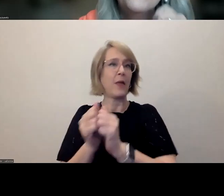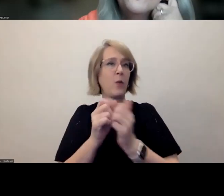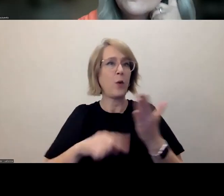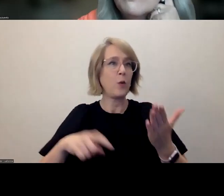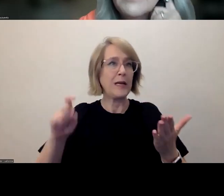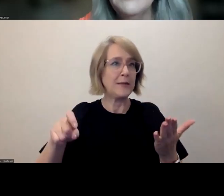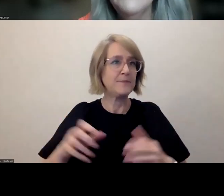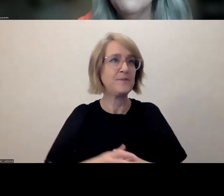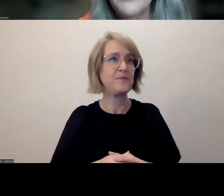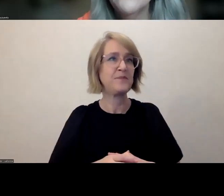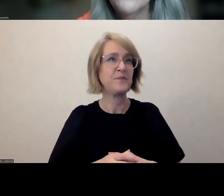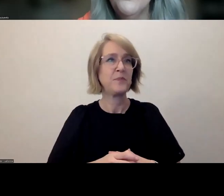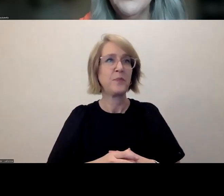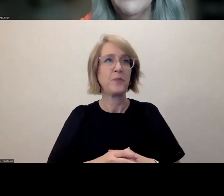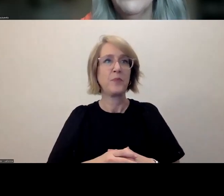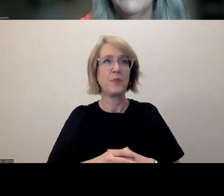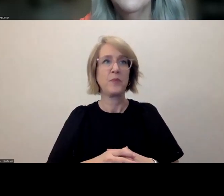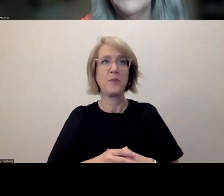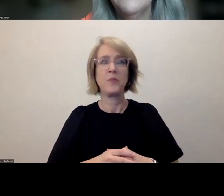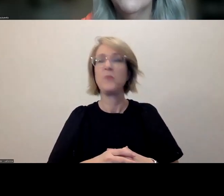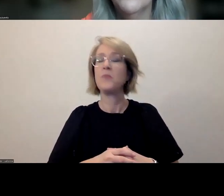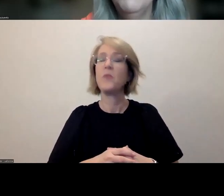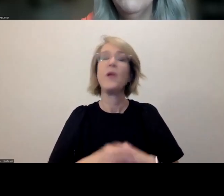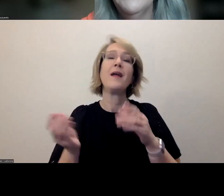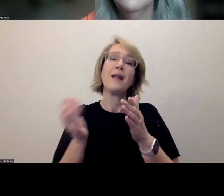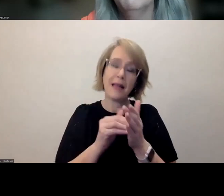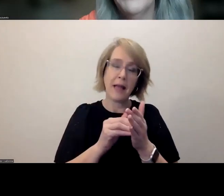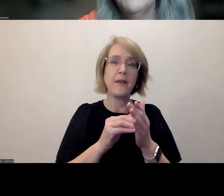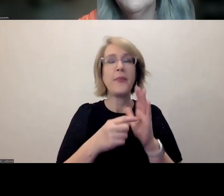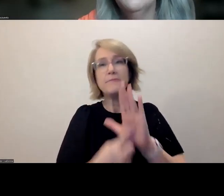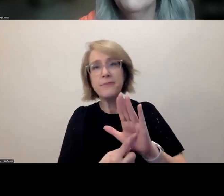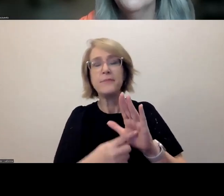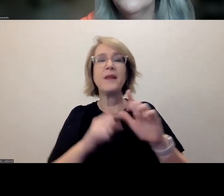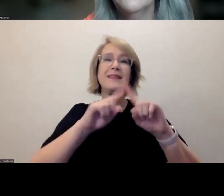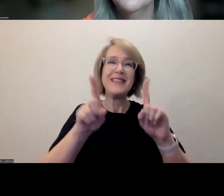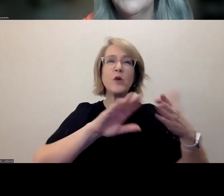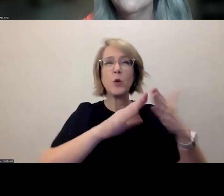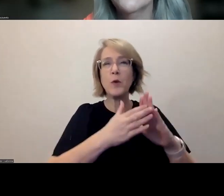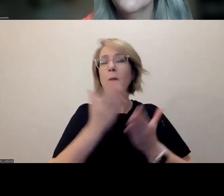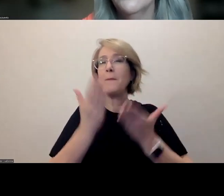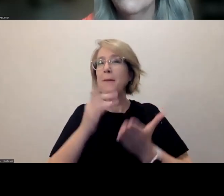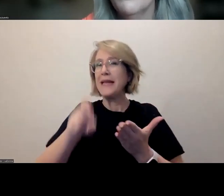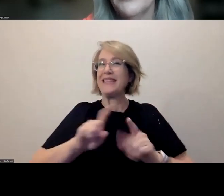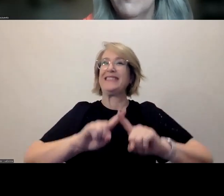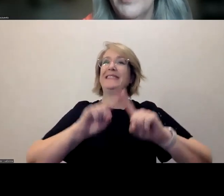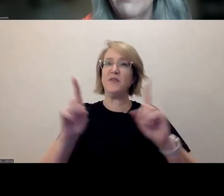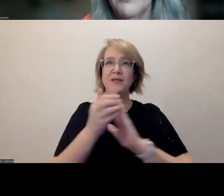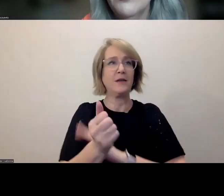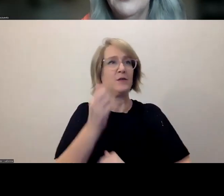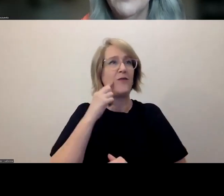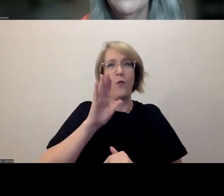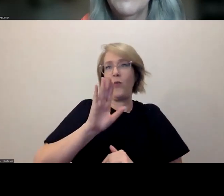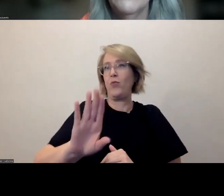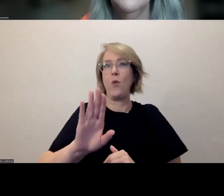And that they also pointed out how, again, different communities may need a different set of skills for their respective behavioral